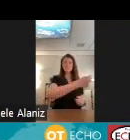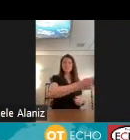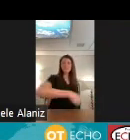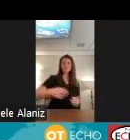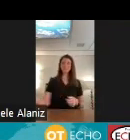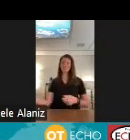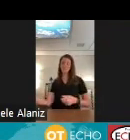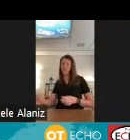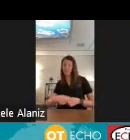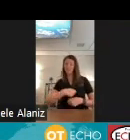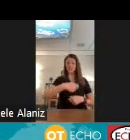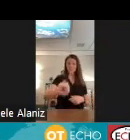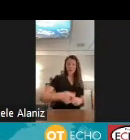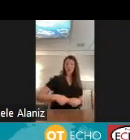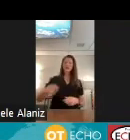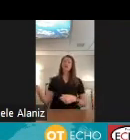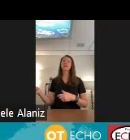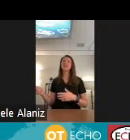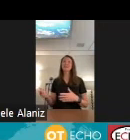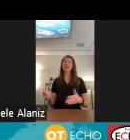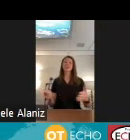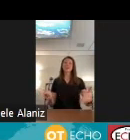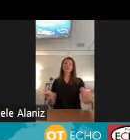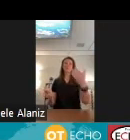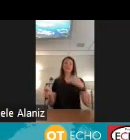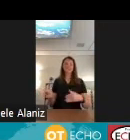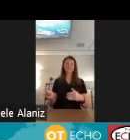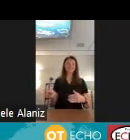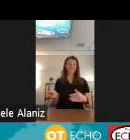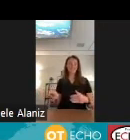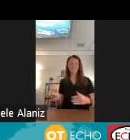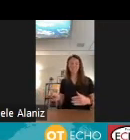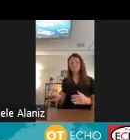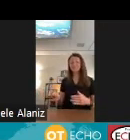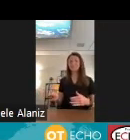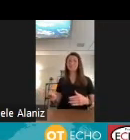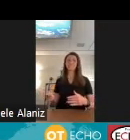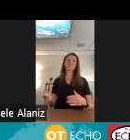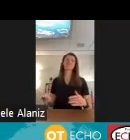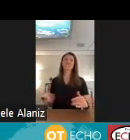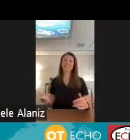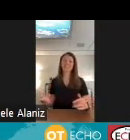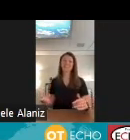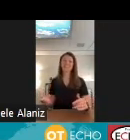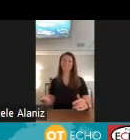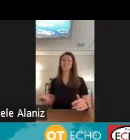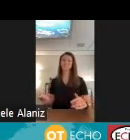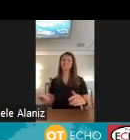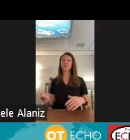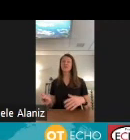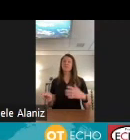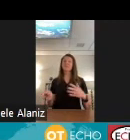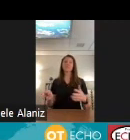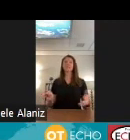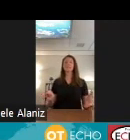using the table tennis, the paddle and the ball, but now we're embedding different executive function challenges into it.